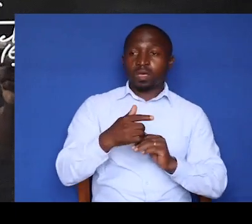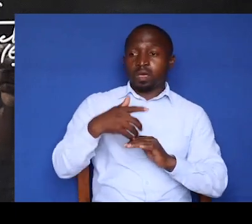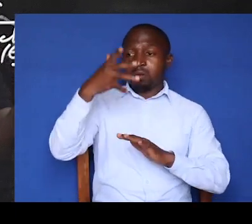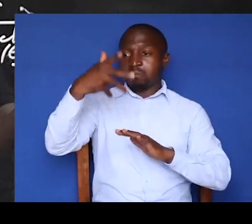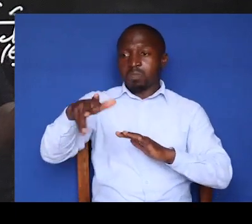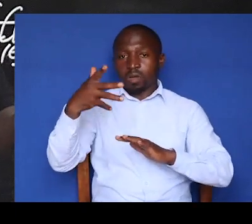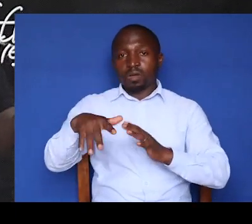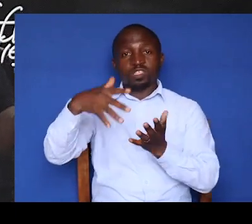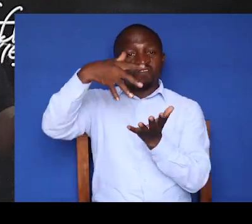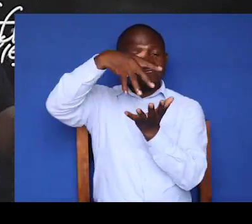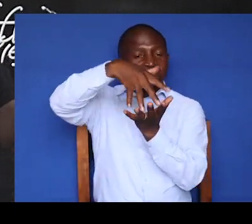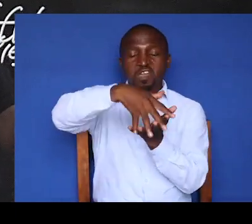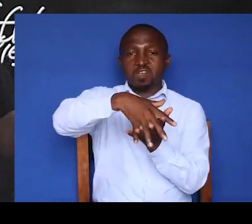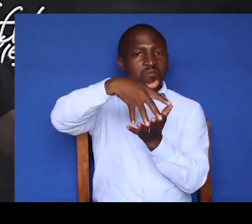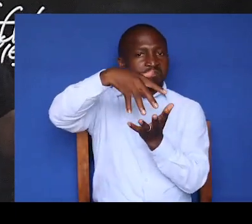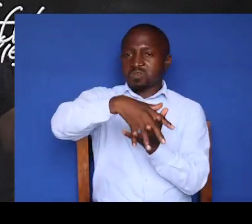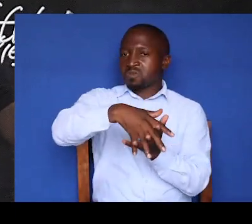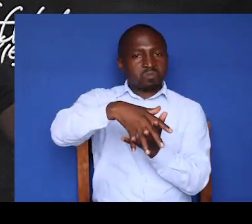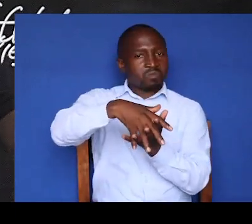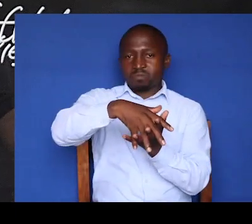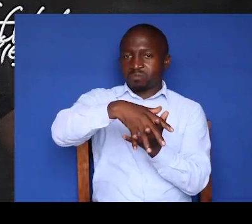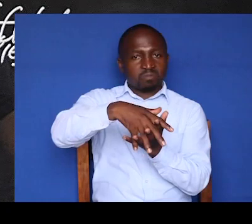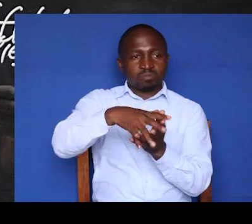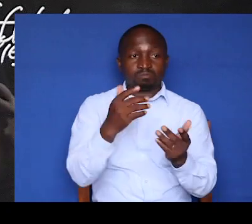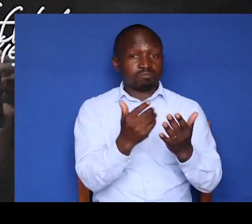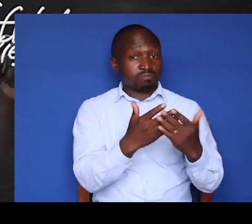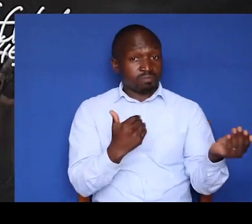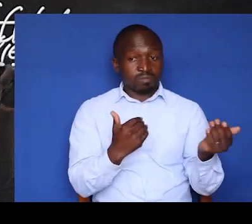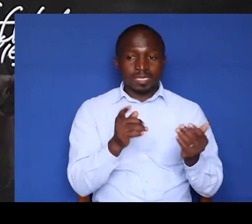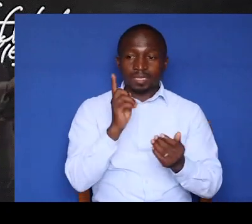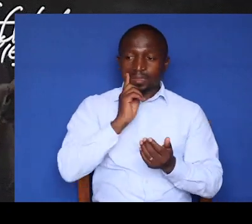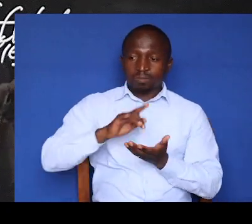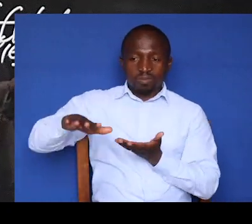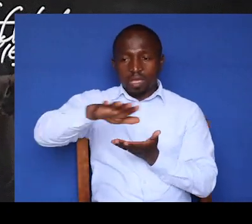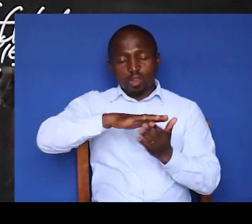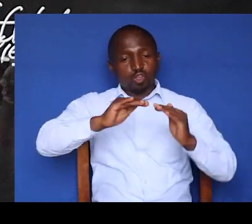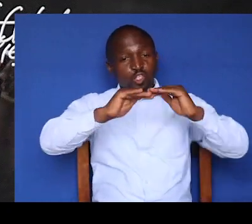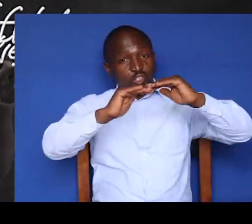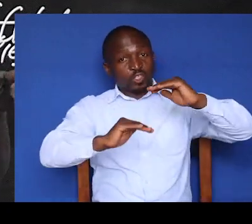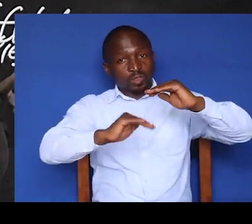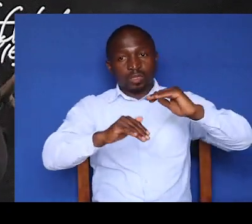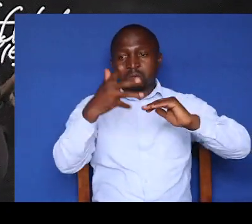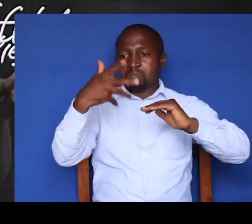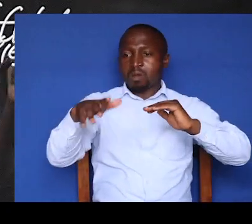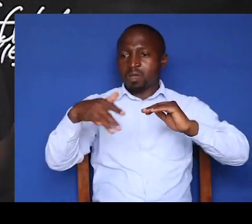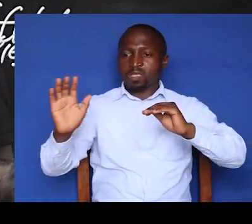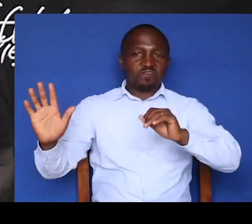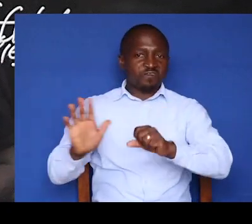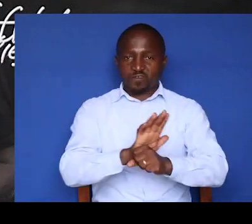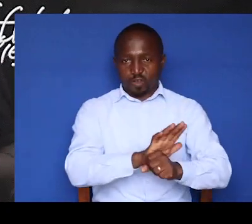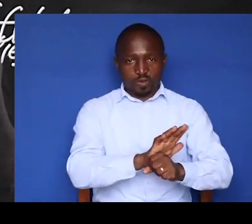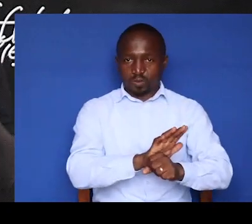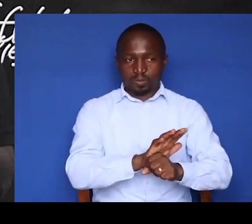percolation restricted as all pore spaces filled with